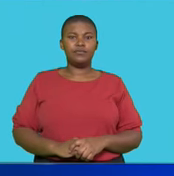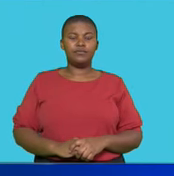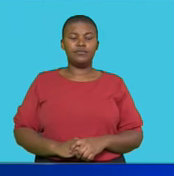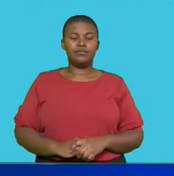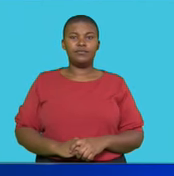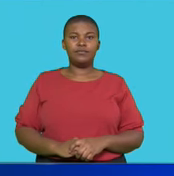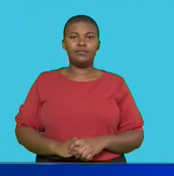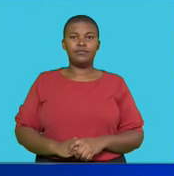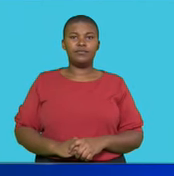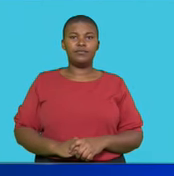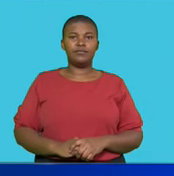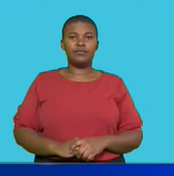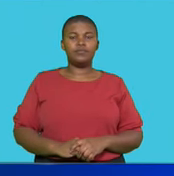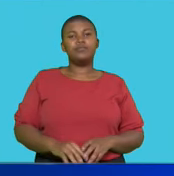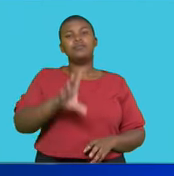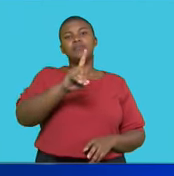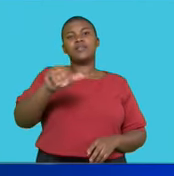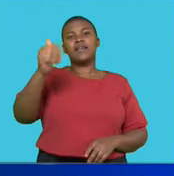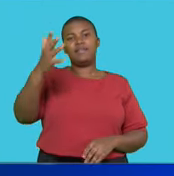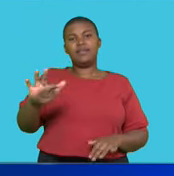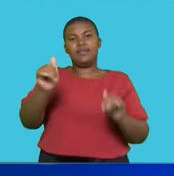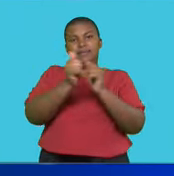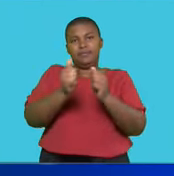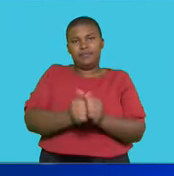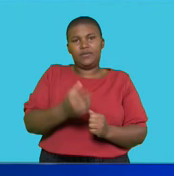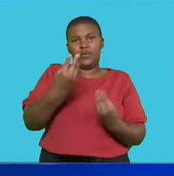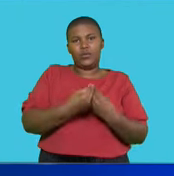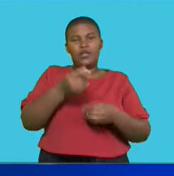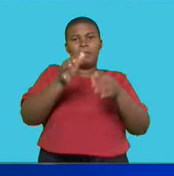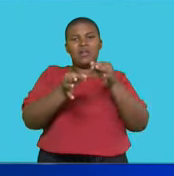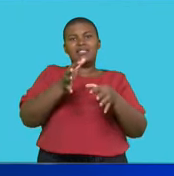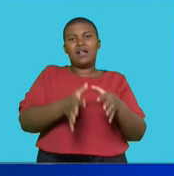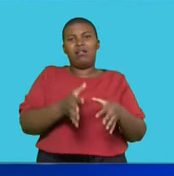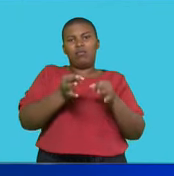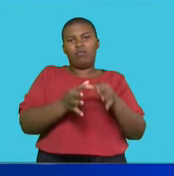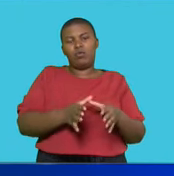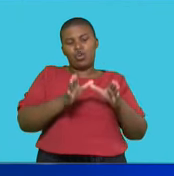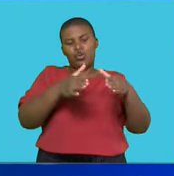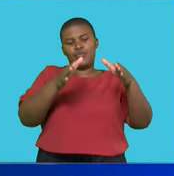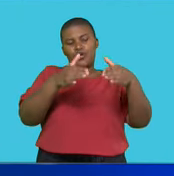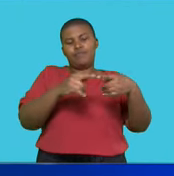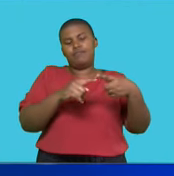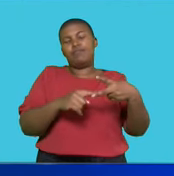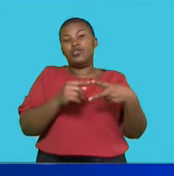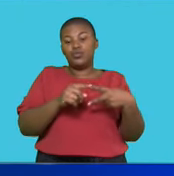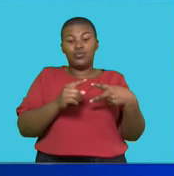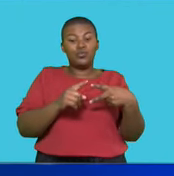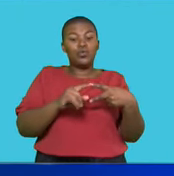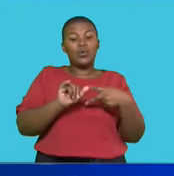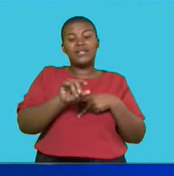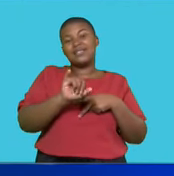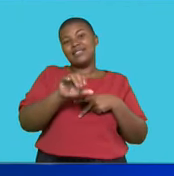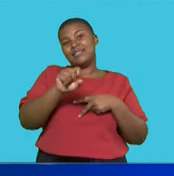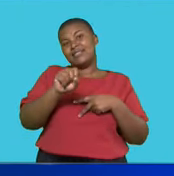Onto this now, the Democratic Alliance has collaborated with two more parties, Ekhethu Peoples Party and the independent South African National Civic